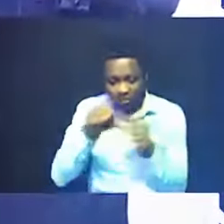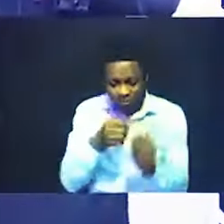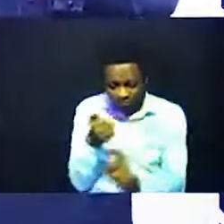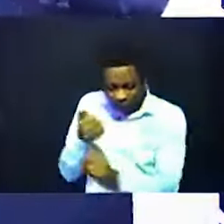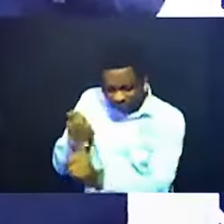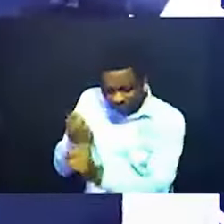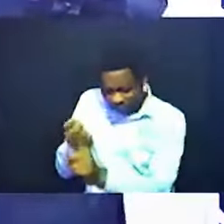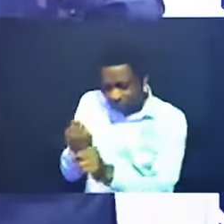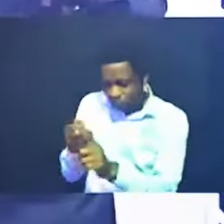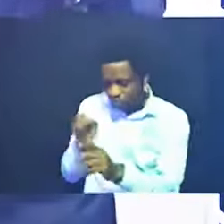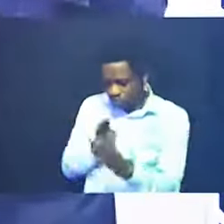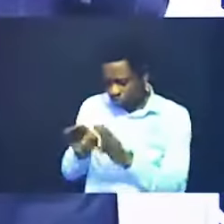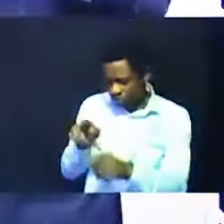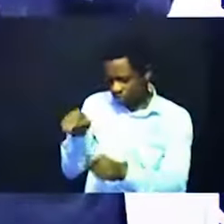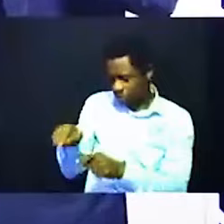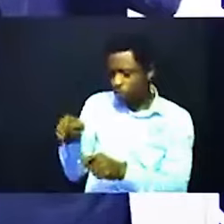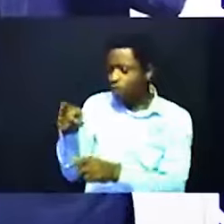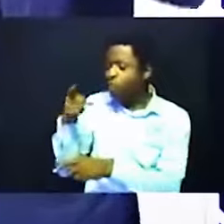Gospel